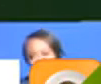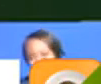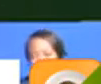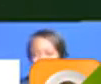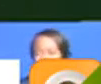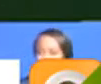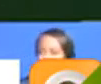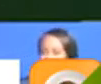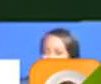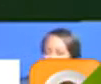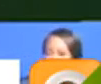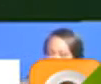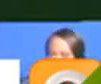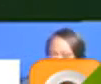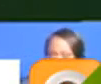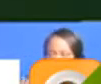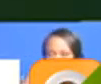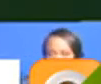tribe,